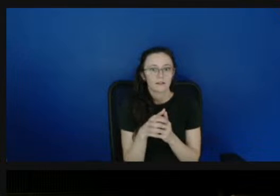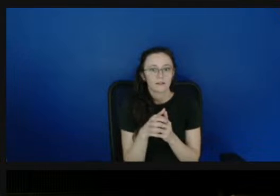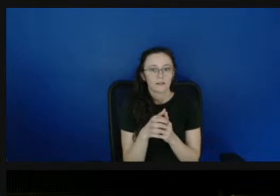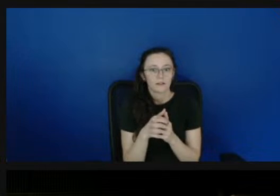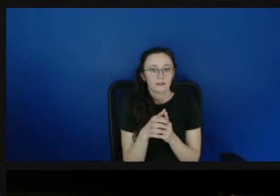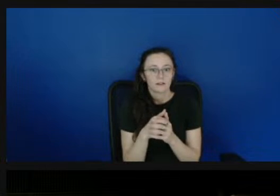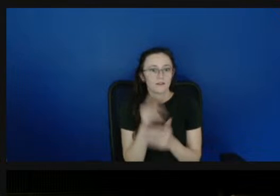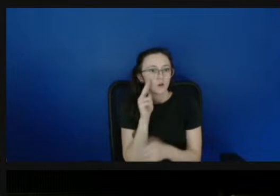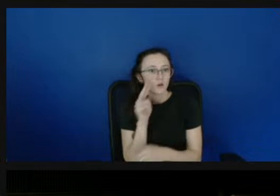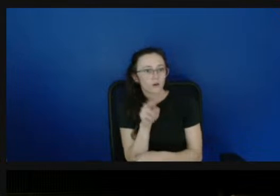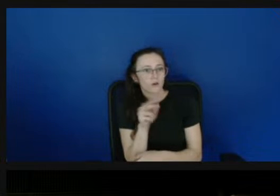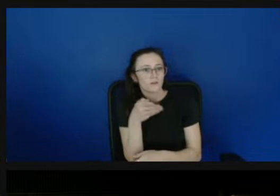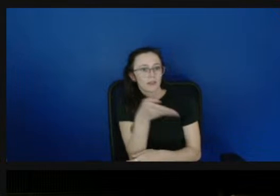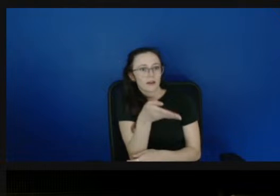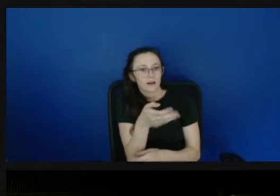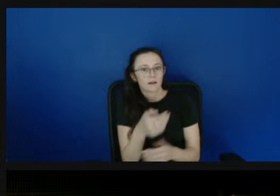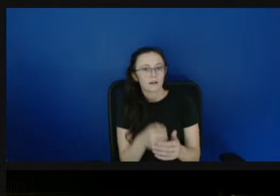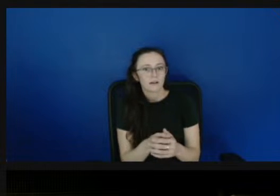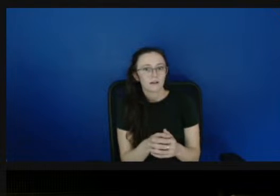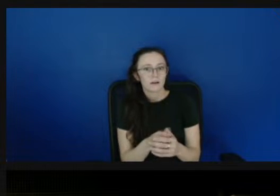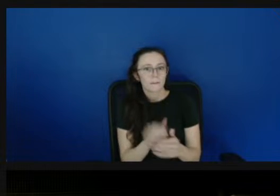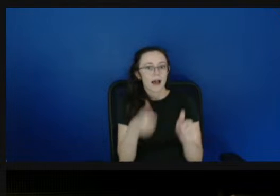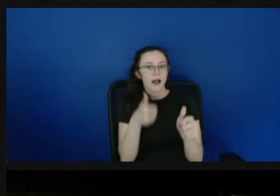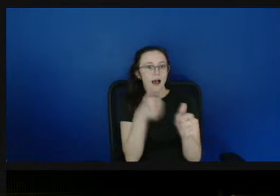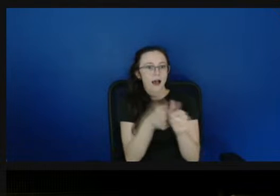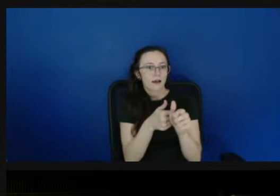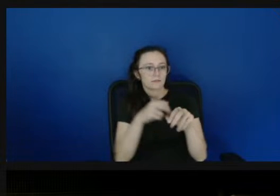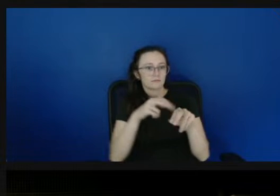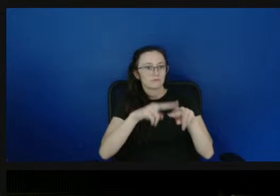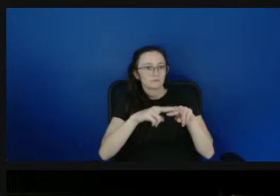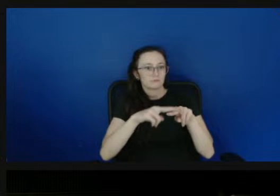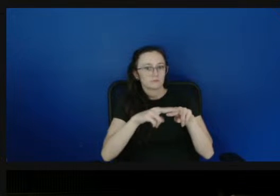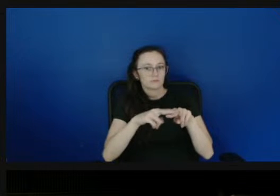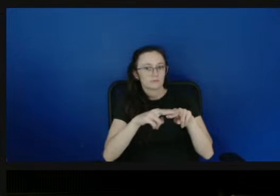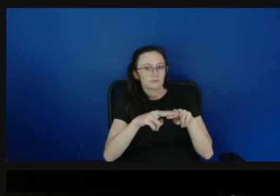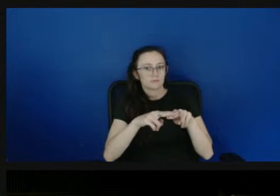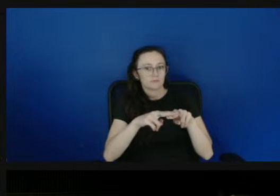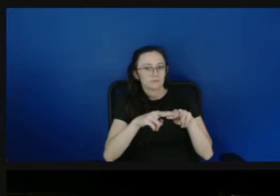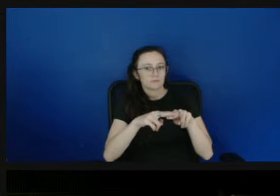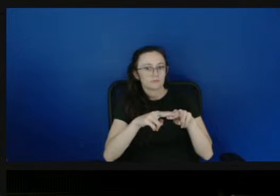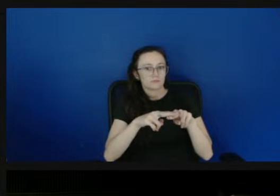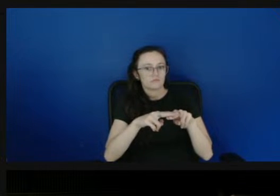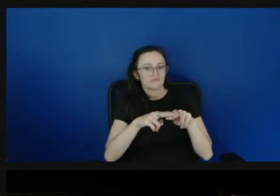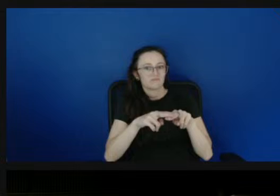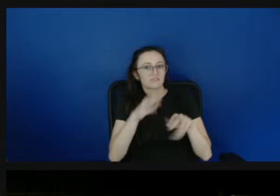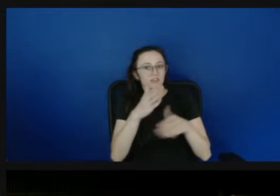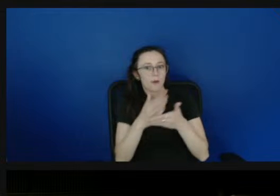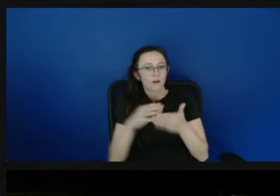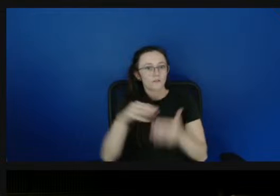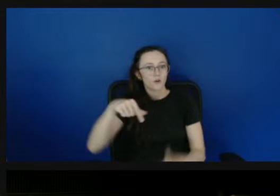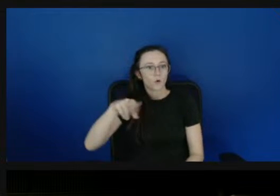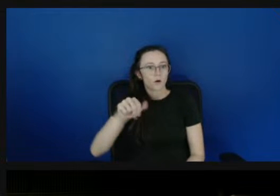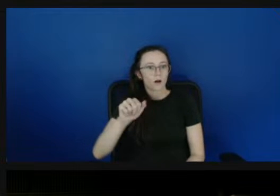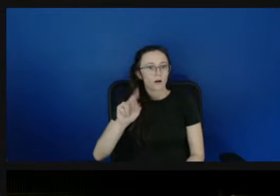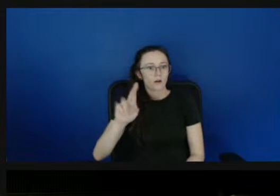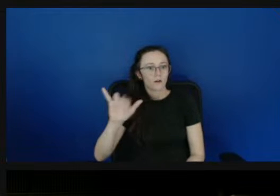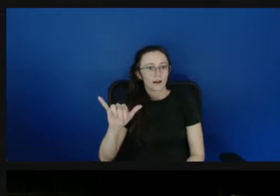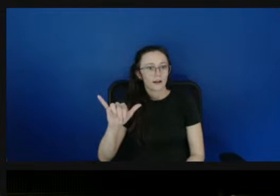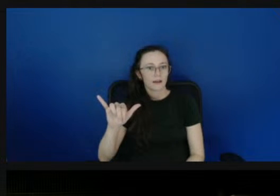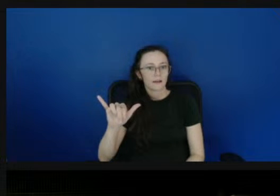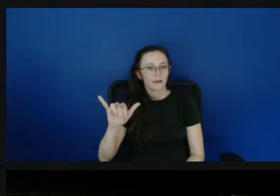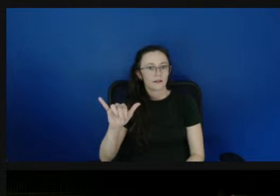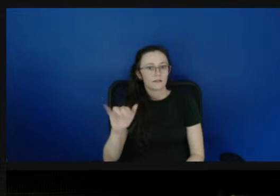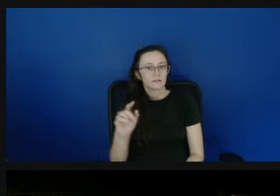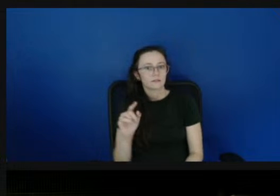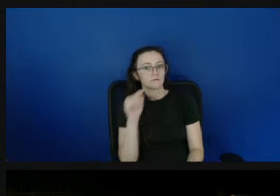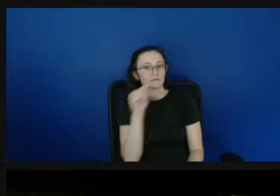you look right over here behind the engine, there's a splay that goes off. That's prior to the quarry right there. And that one goes likely to Kapoho,